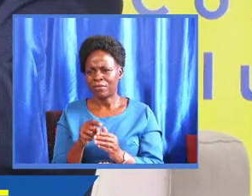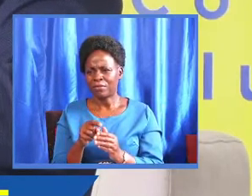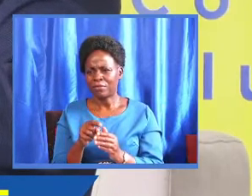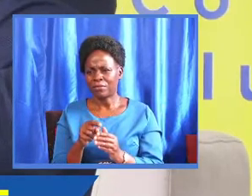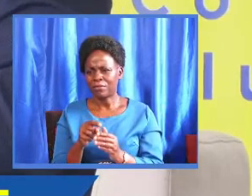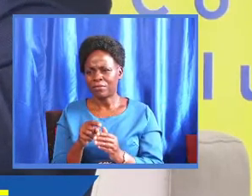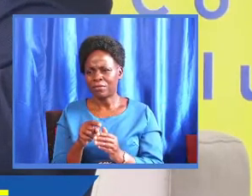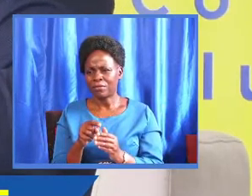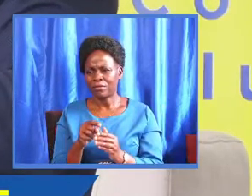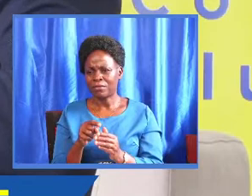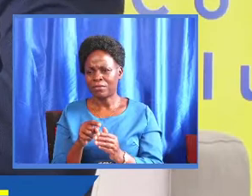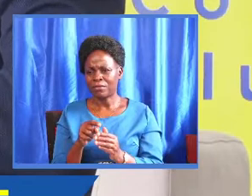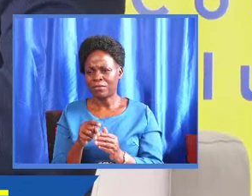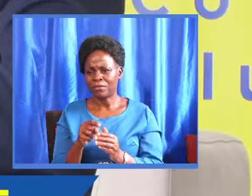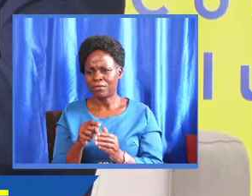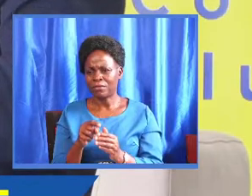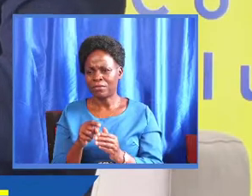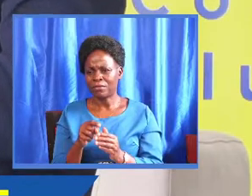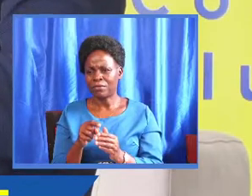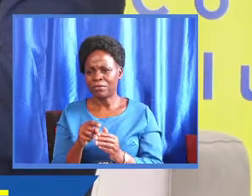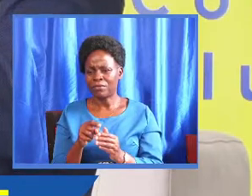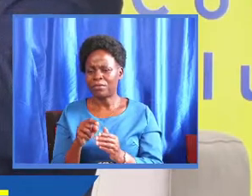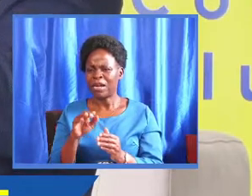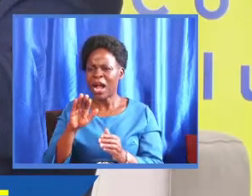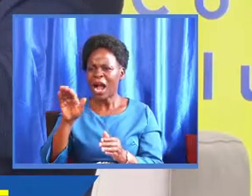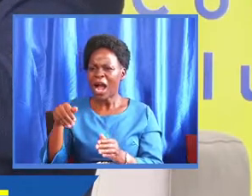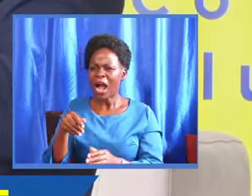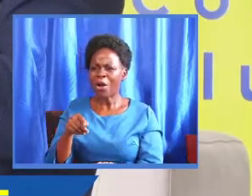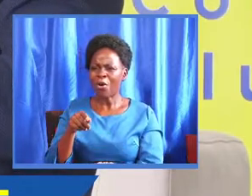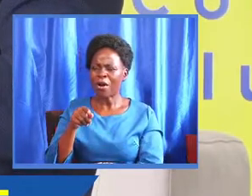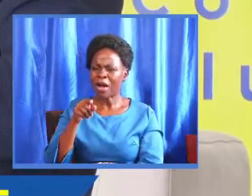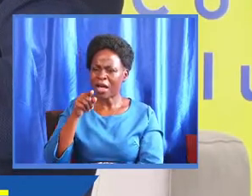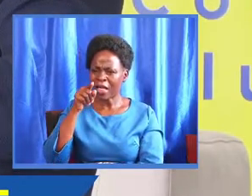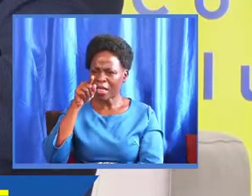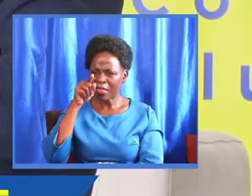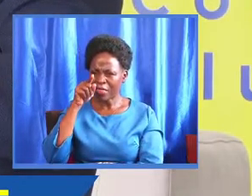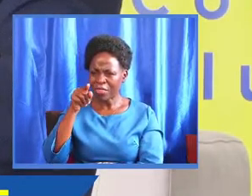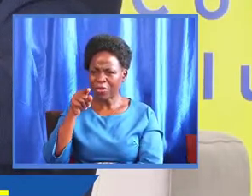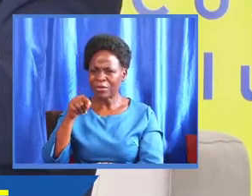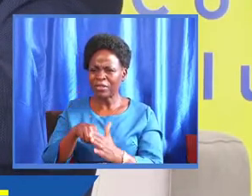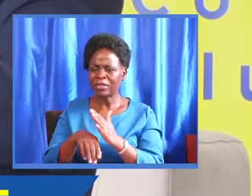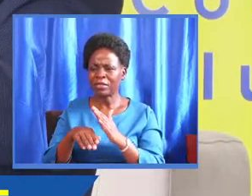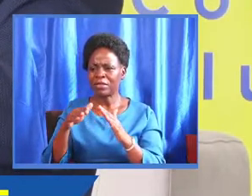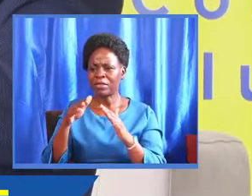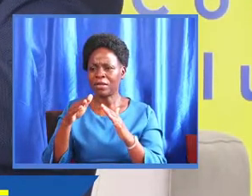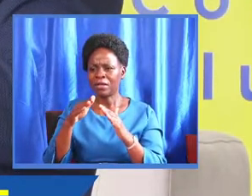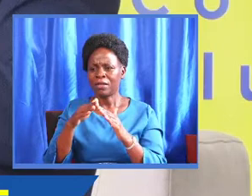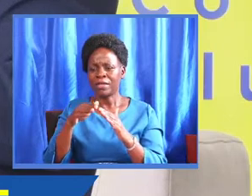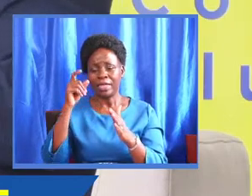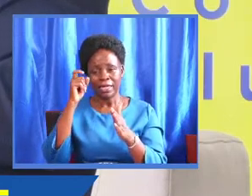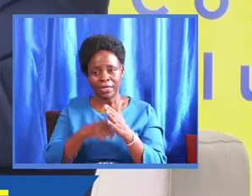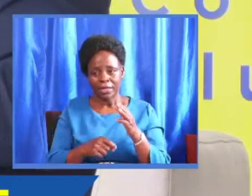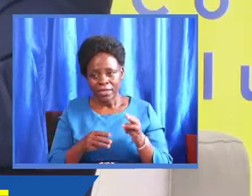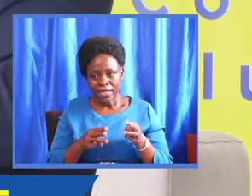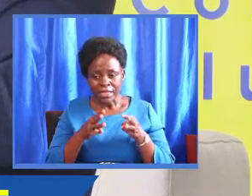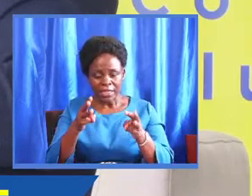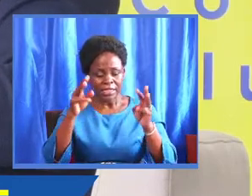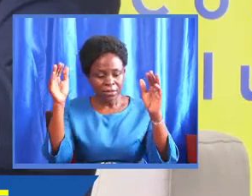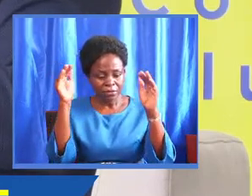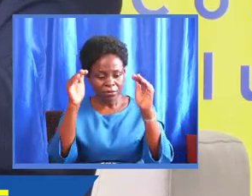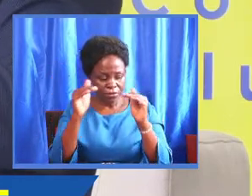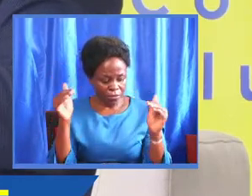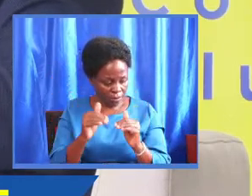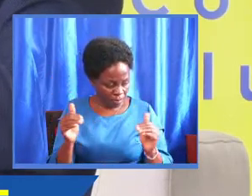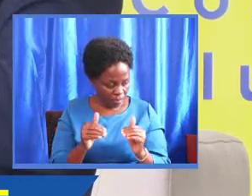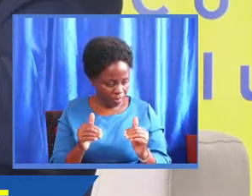Does it make sense? How are those that rent warehouses catered for in the tax system structures in